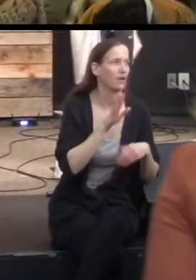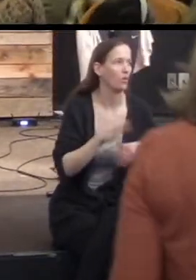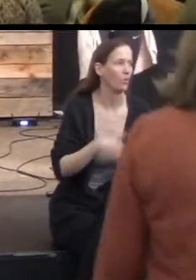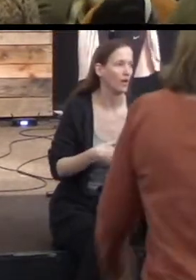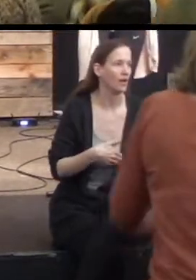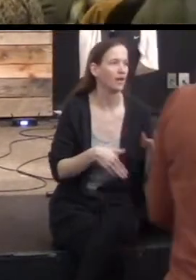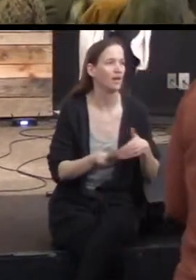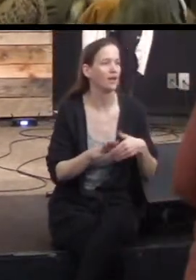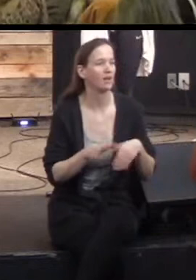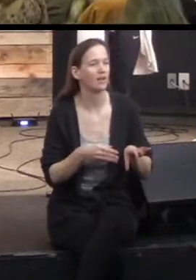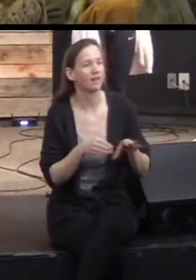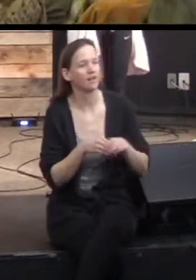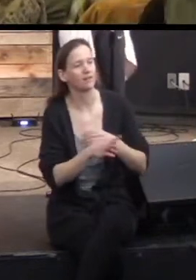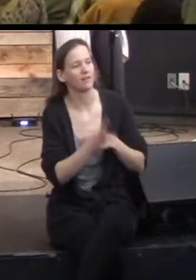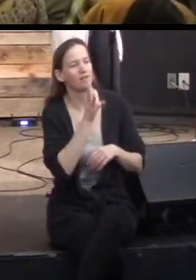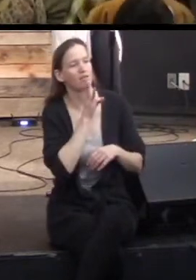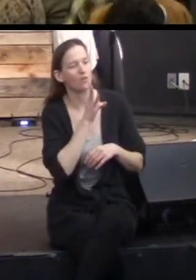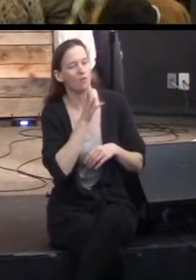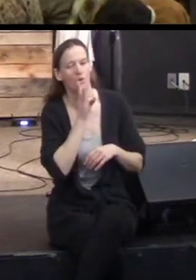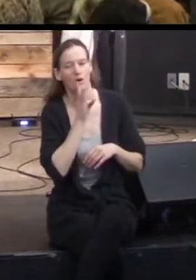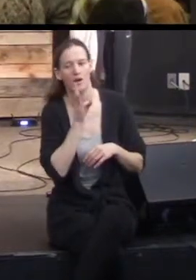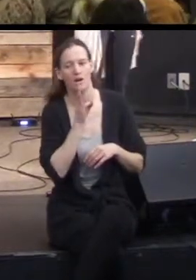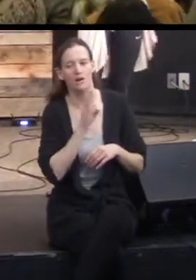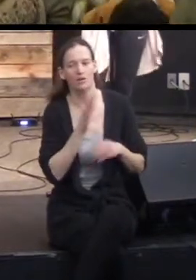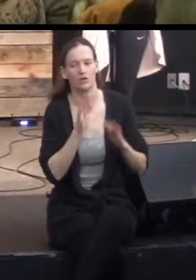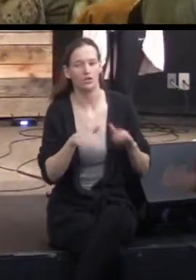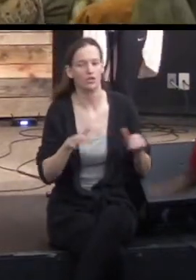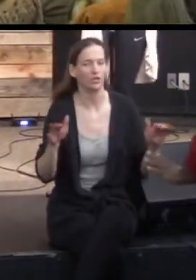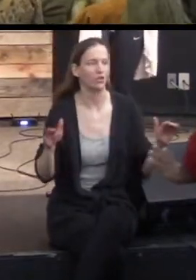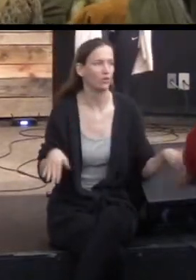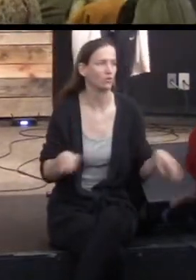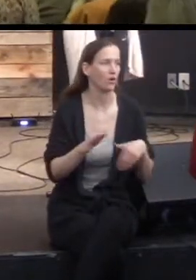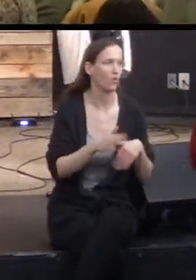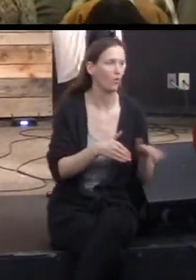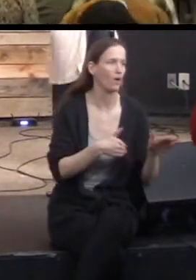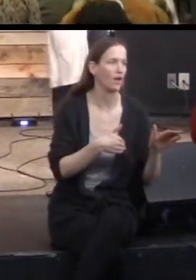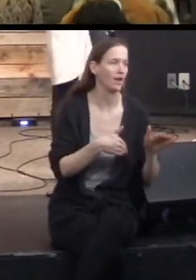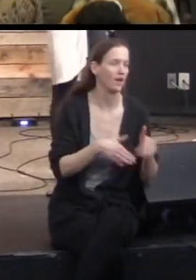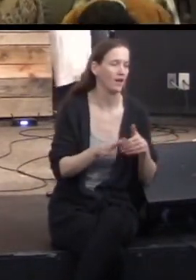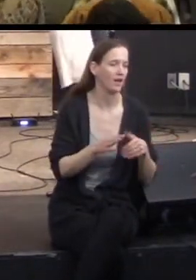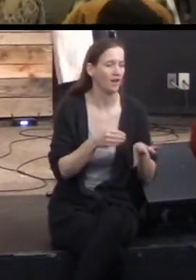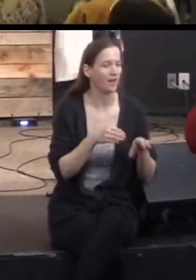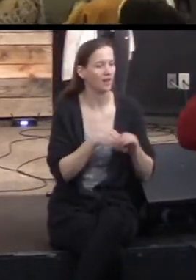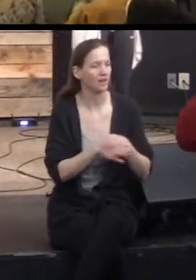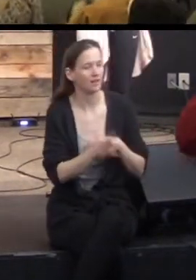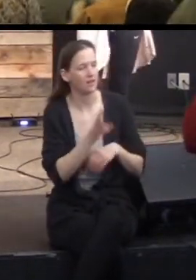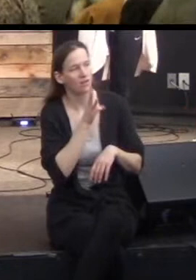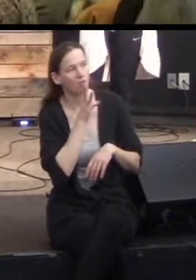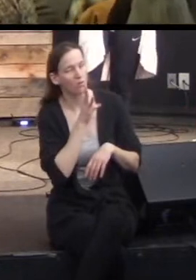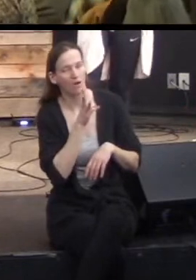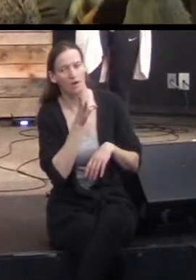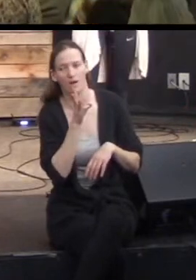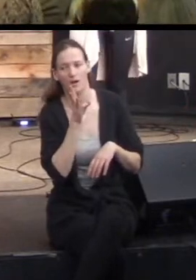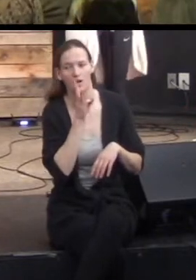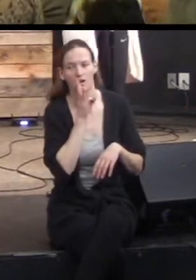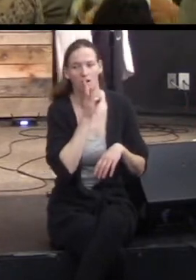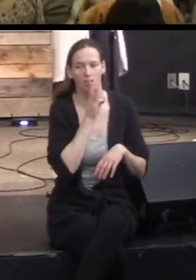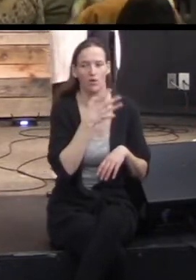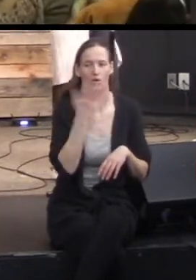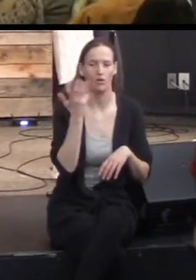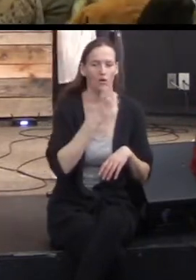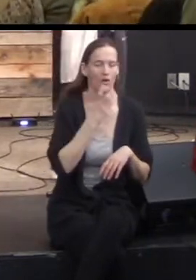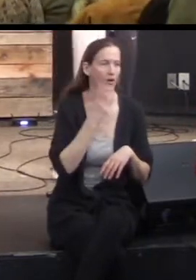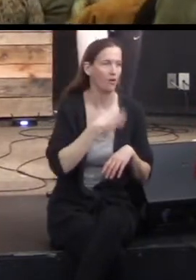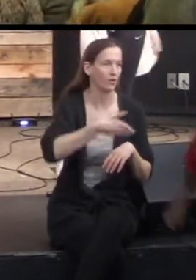on. Way in the water, children. Wait in the